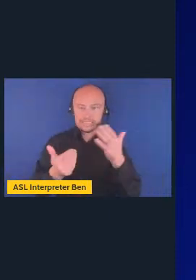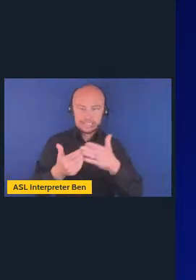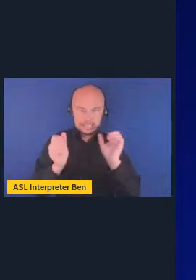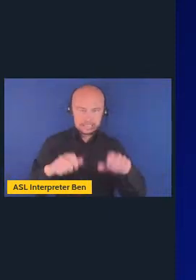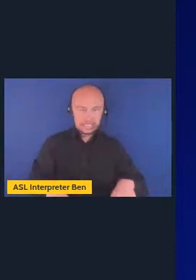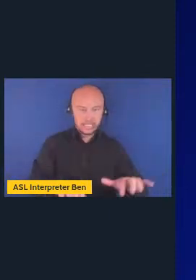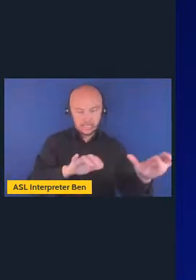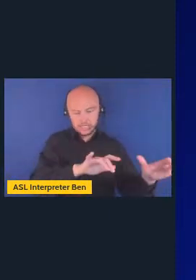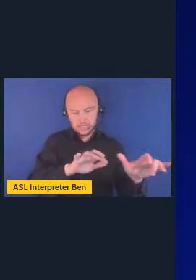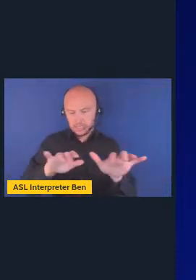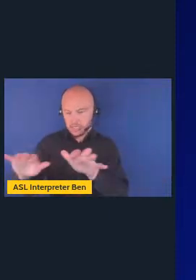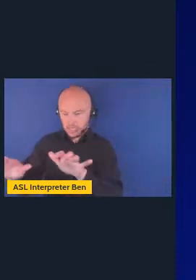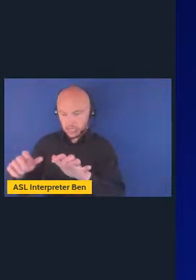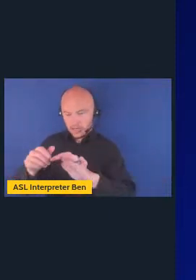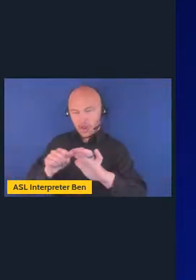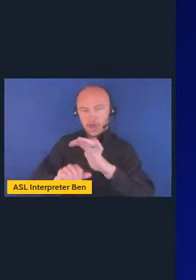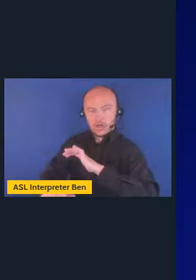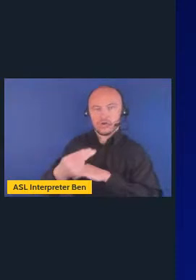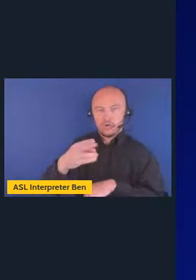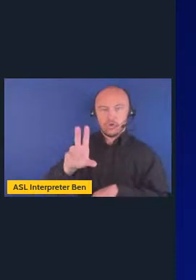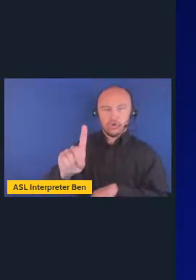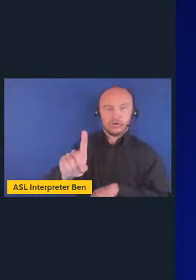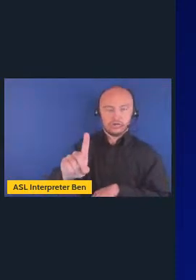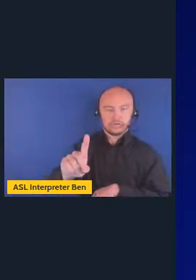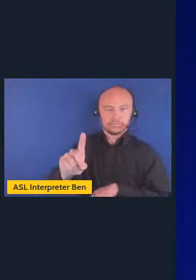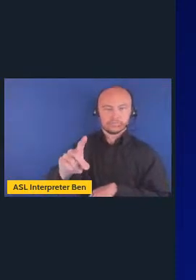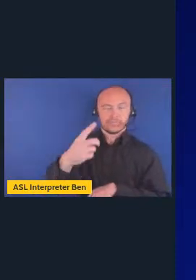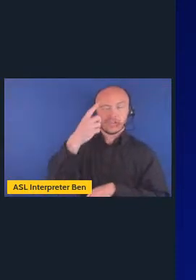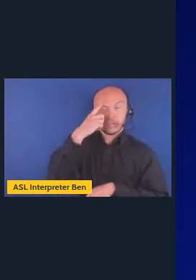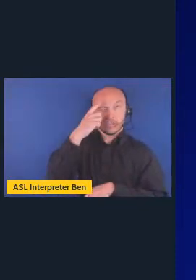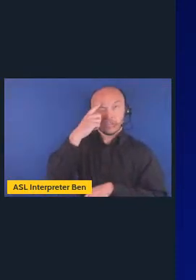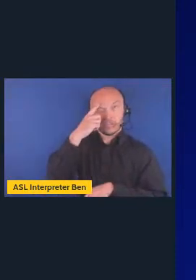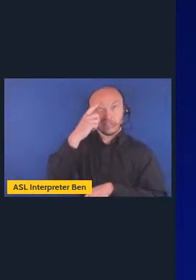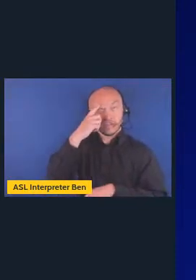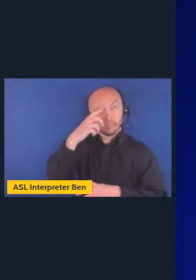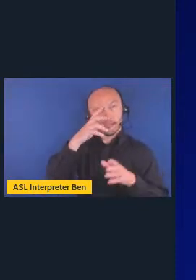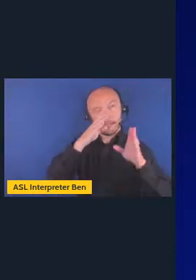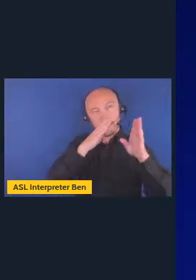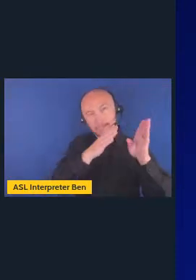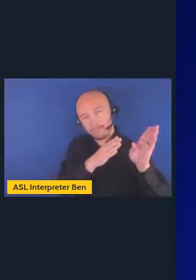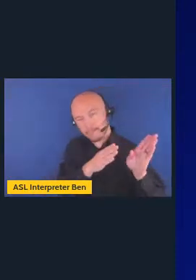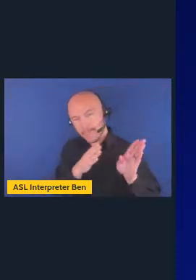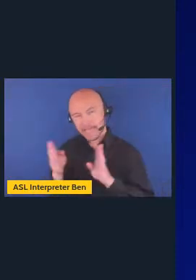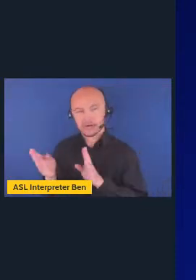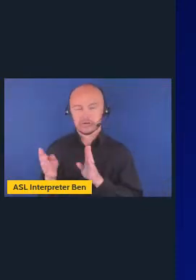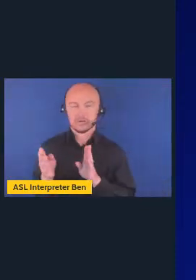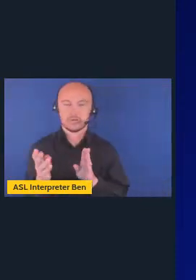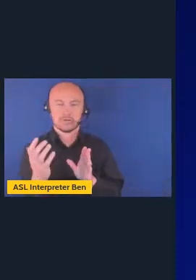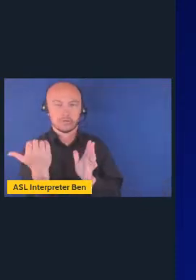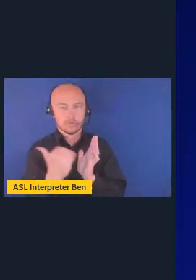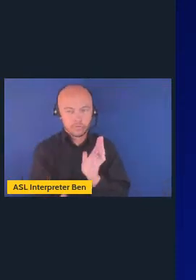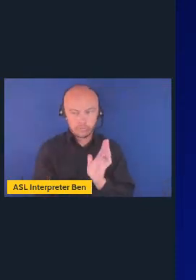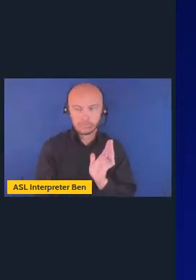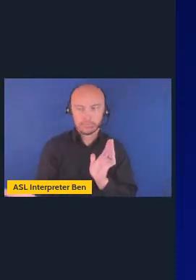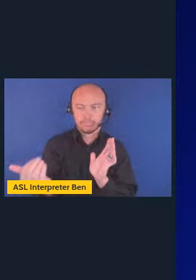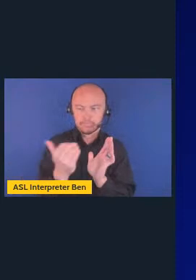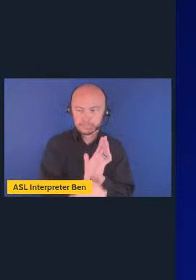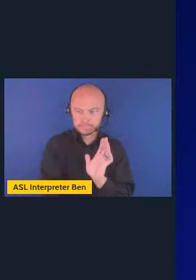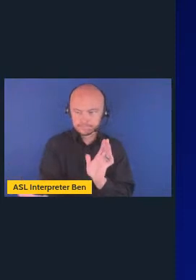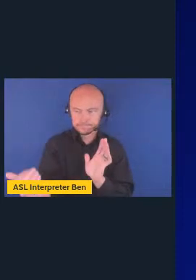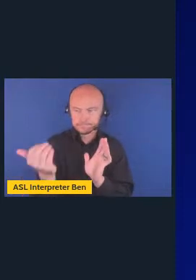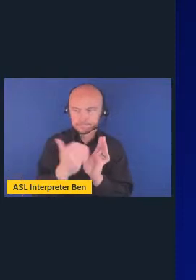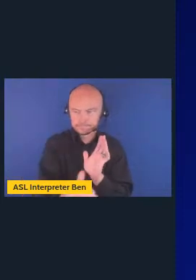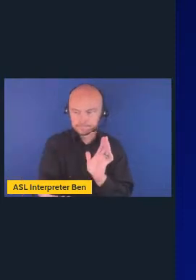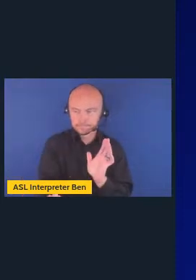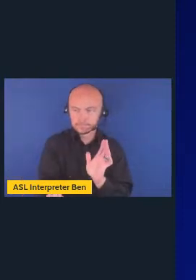all of these integrations under the hood. And if you think back to the definition of a pattern, something that's repeatable, where the behavior is